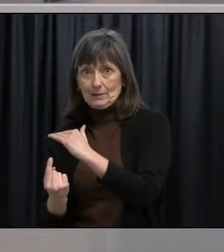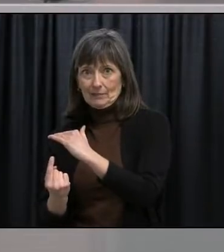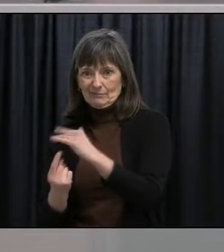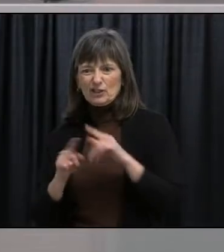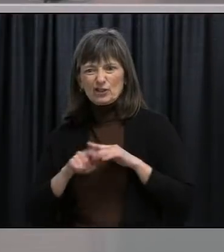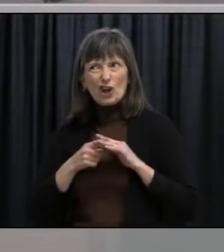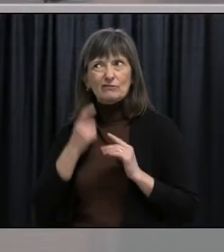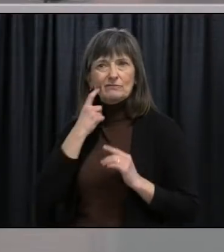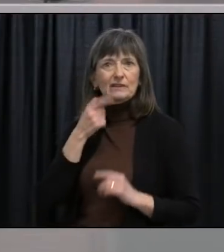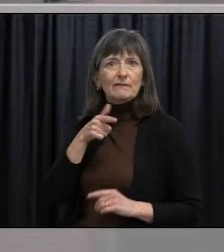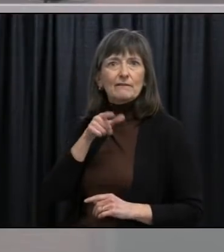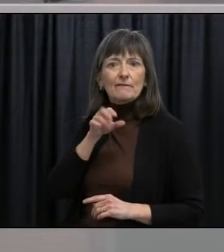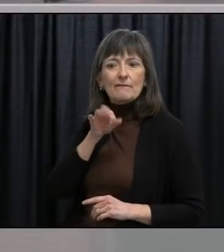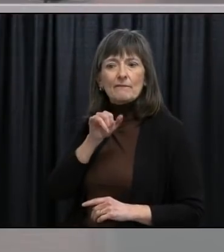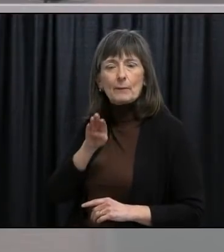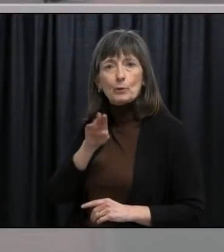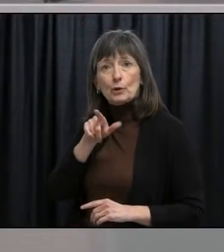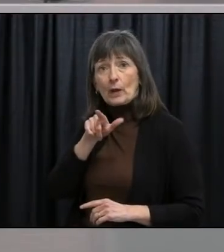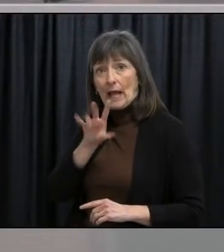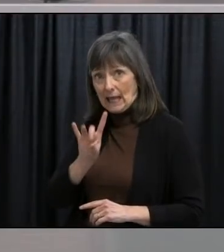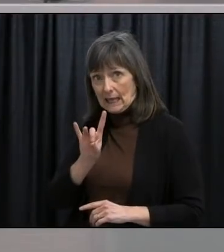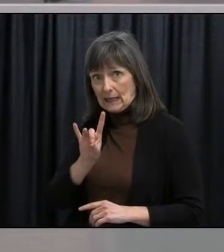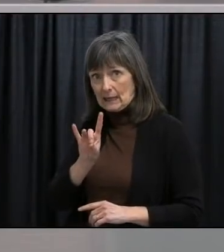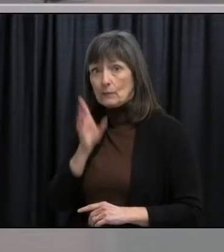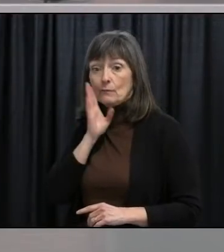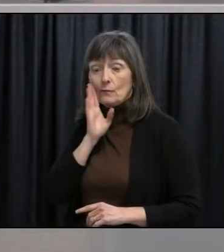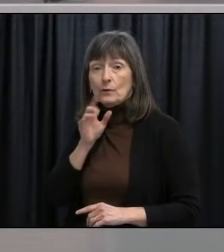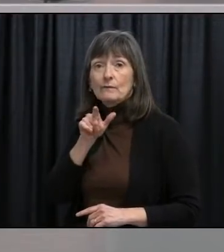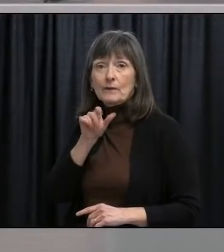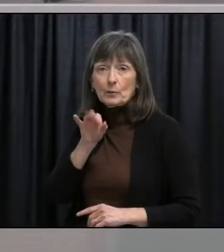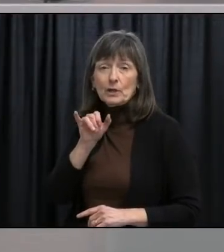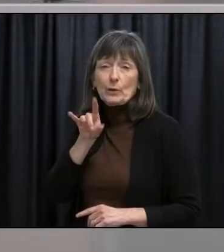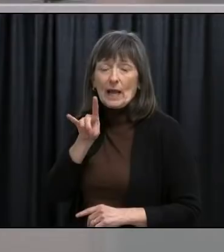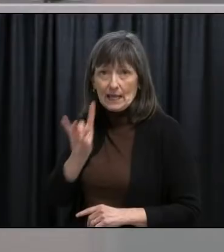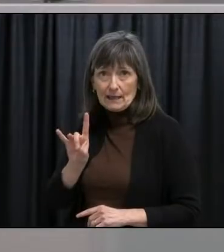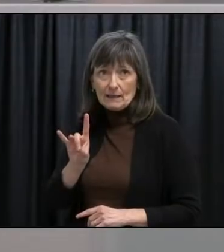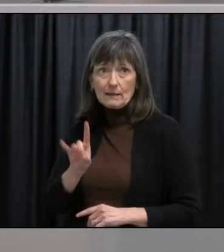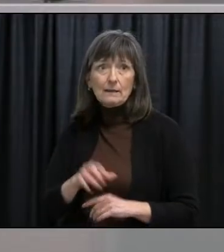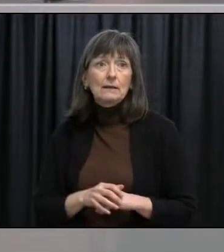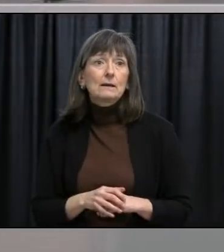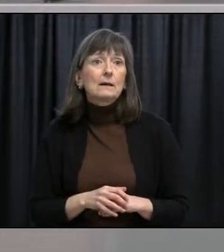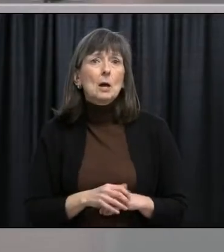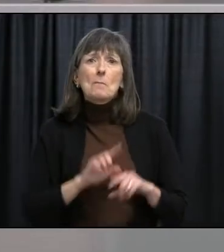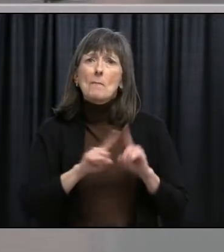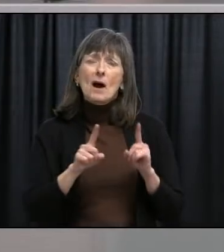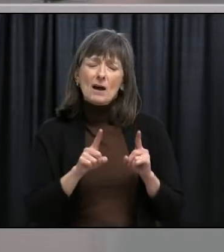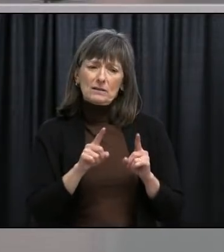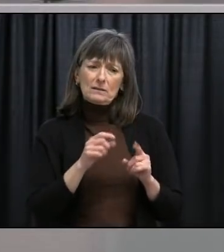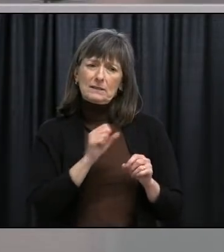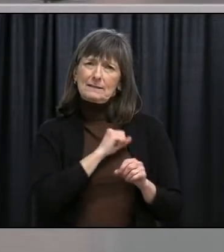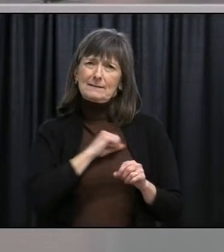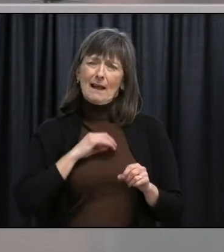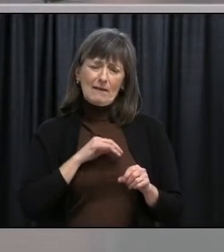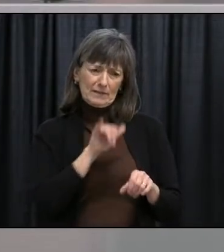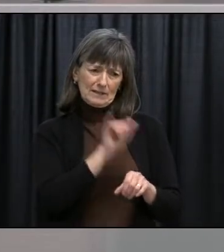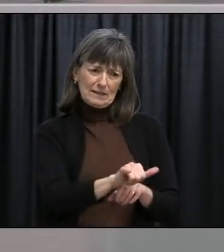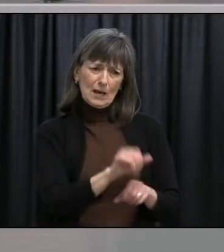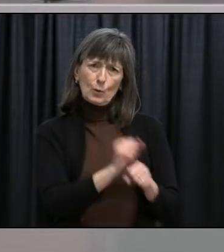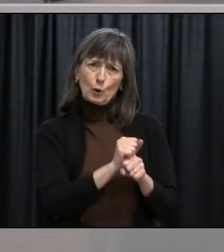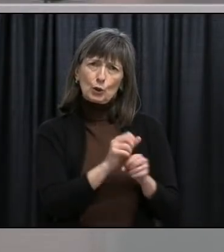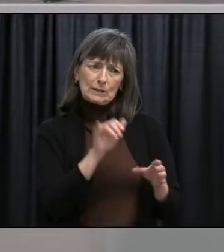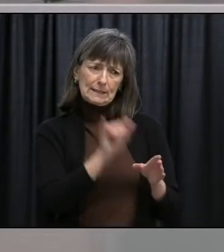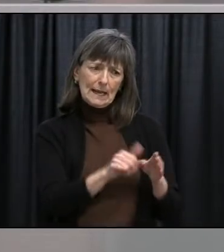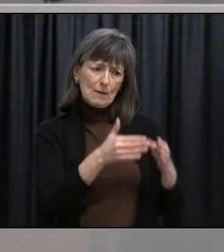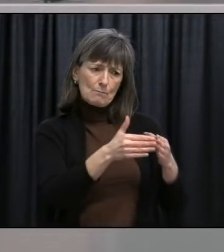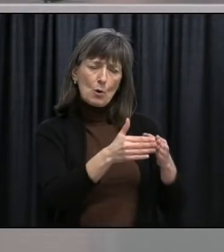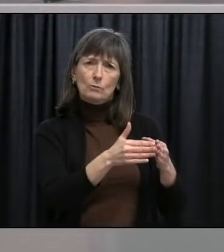that workers don't leave the ferries in Port aux Basques or Nova Scotia for their whole shift. So the question is, why do they need to self-isolate when they're